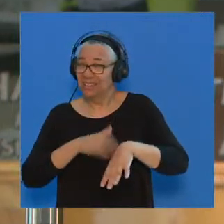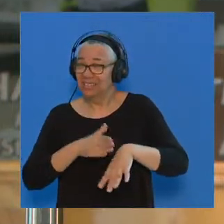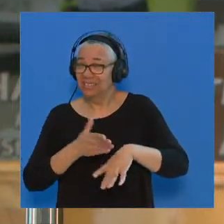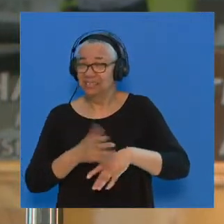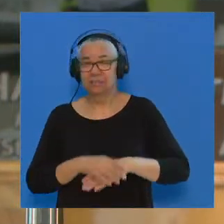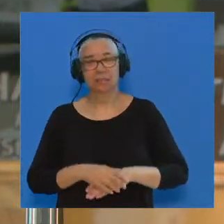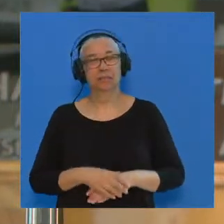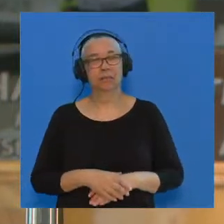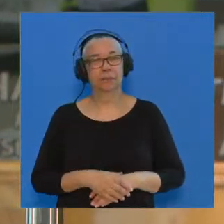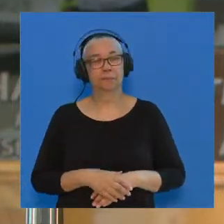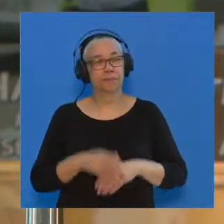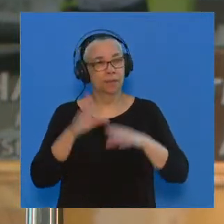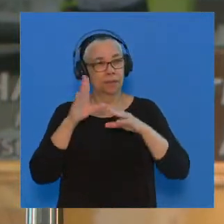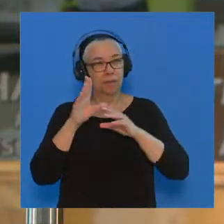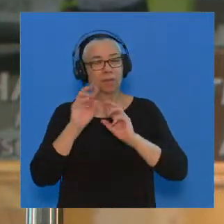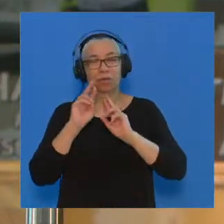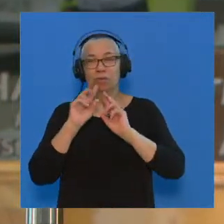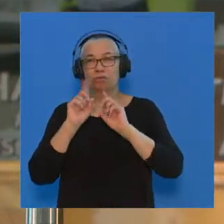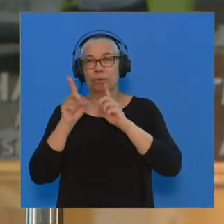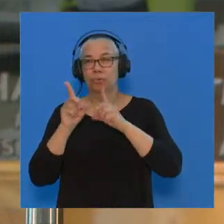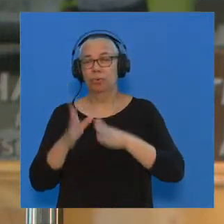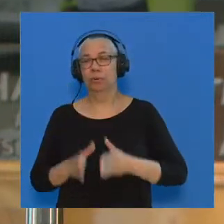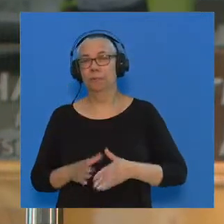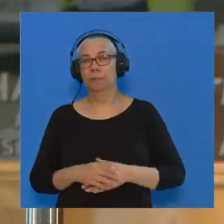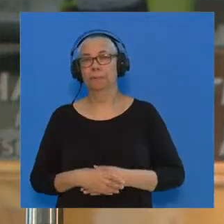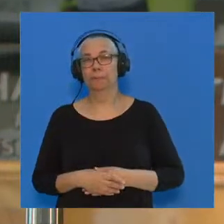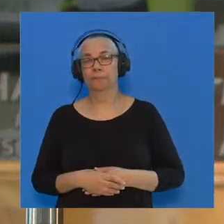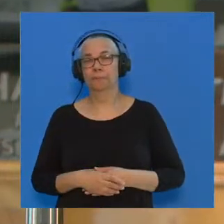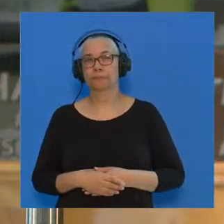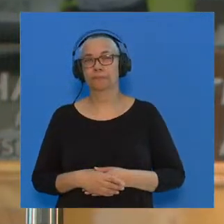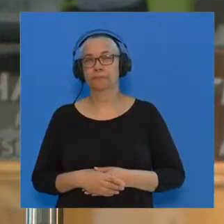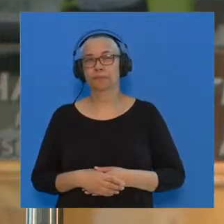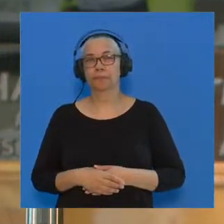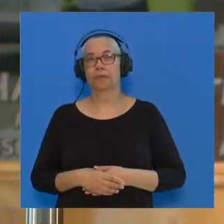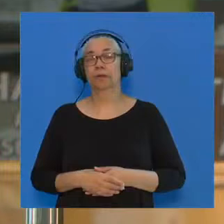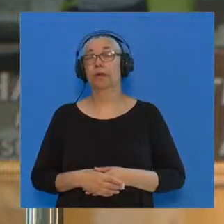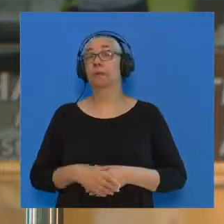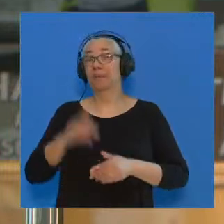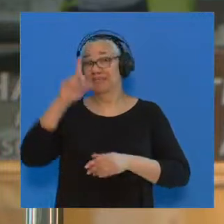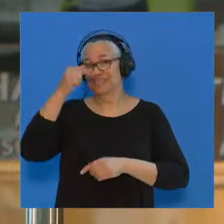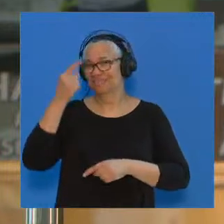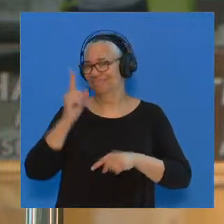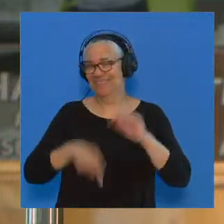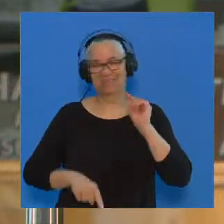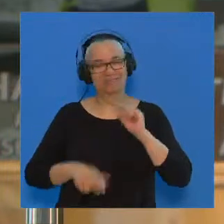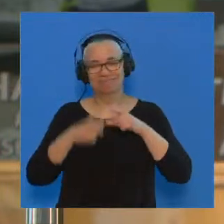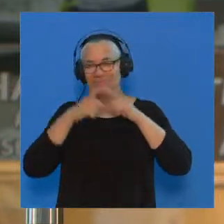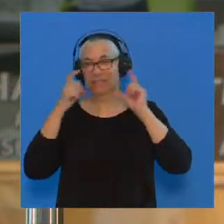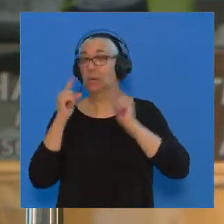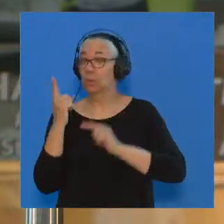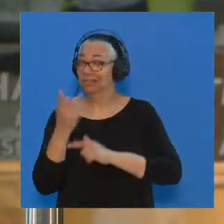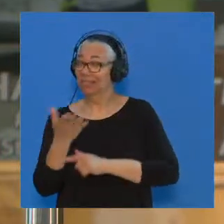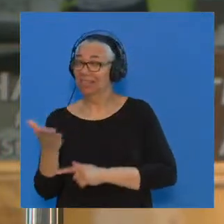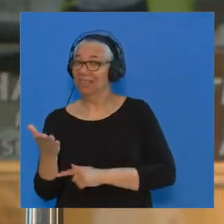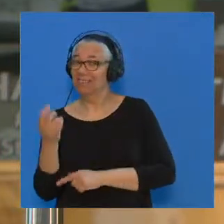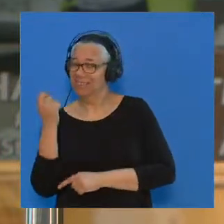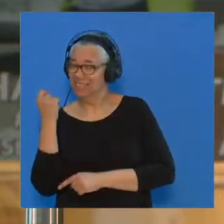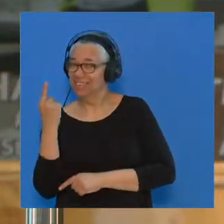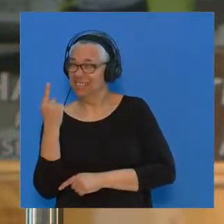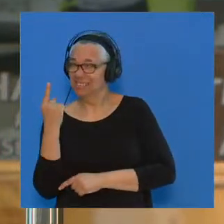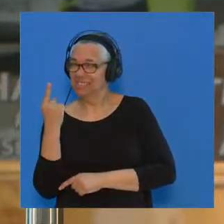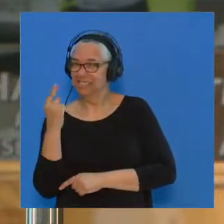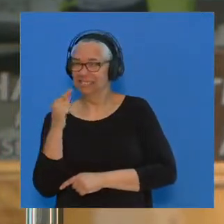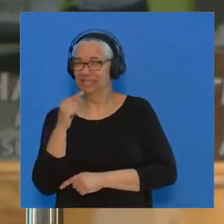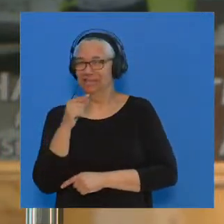that the fact that they're unable to wear masks is one thing, and I understand that you obviously